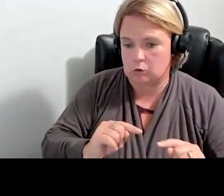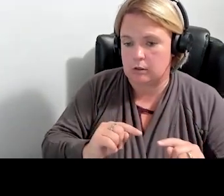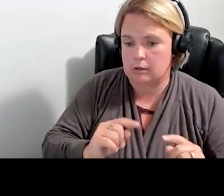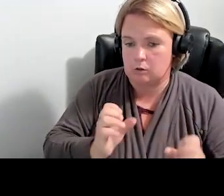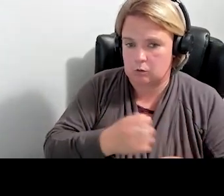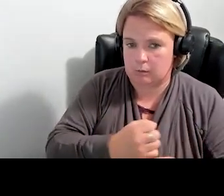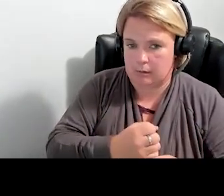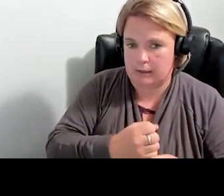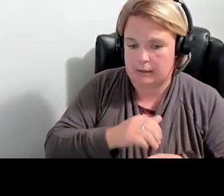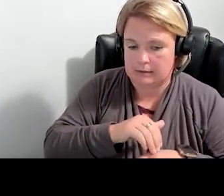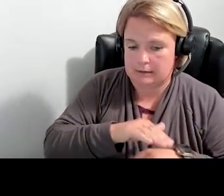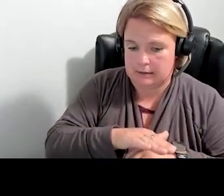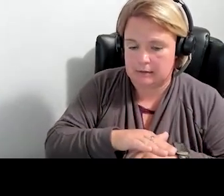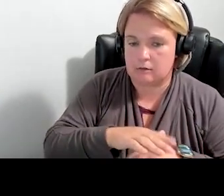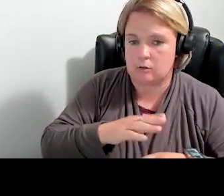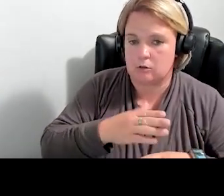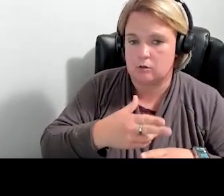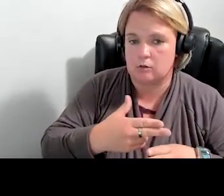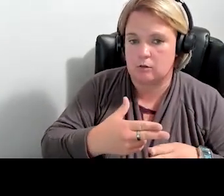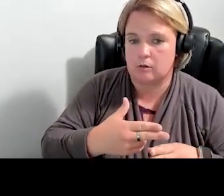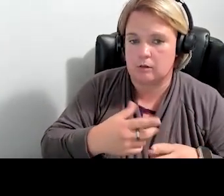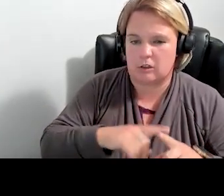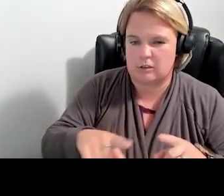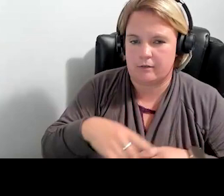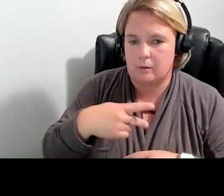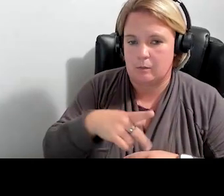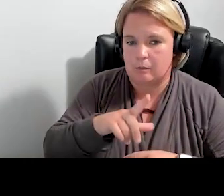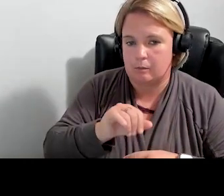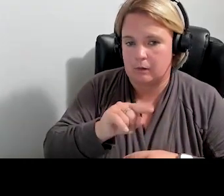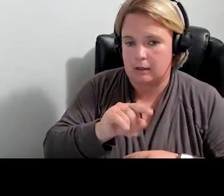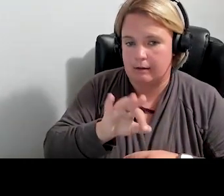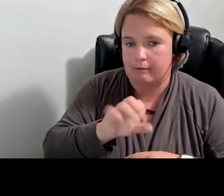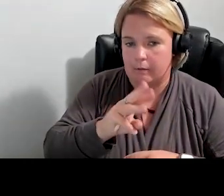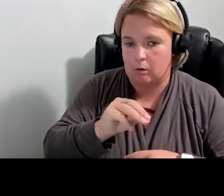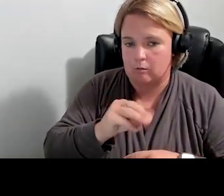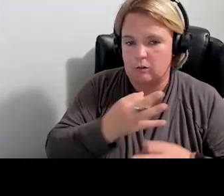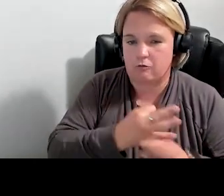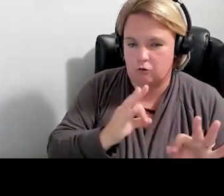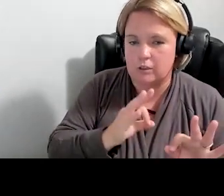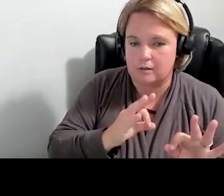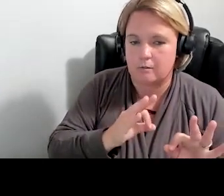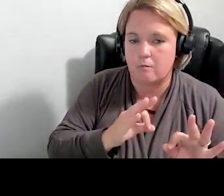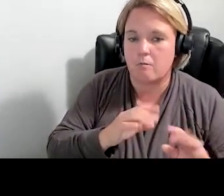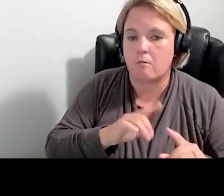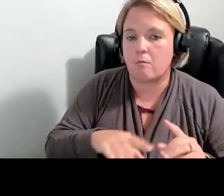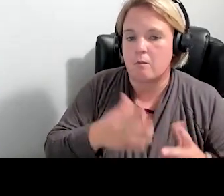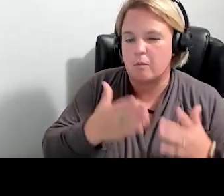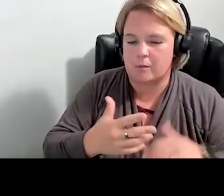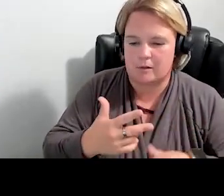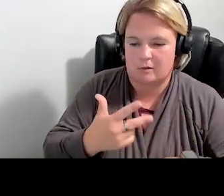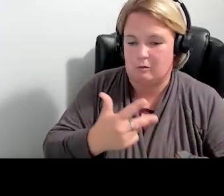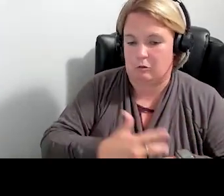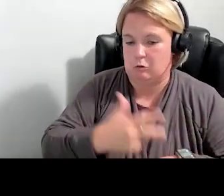deploy it on a platform called Hugging Face because it's free, and probably the third time